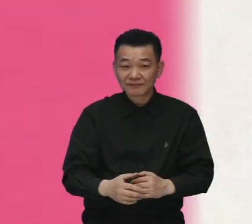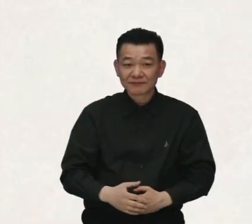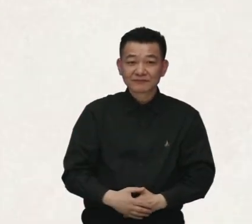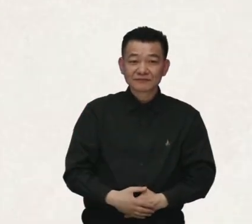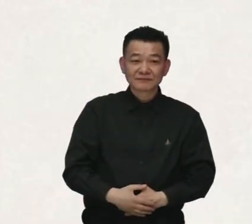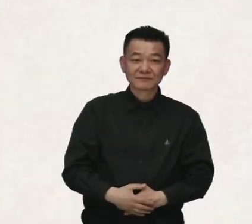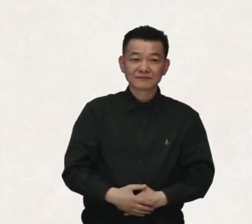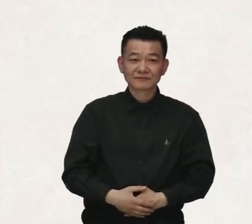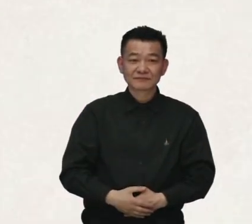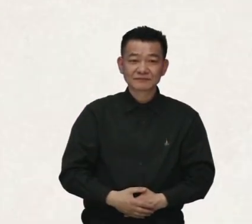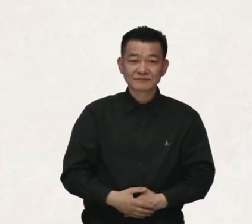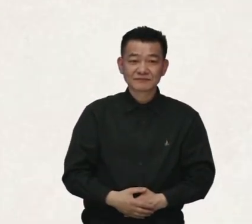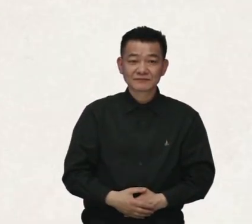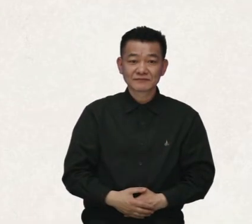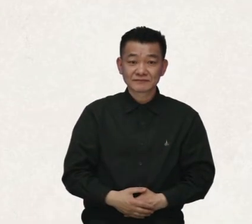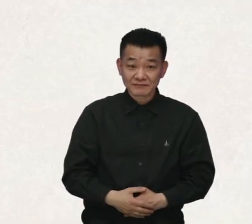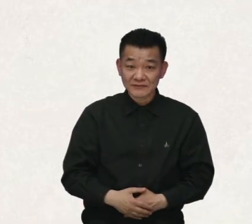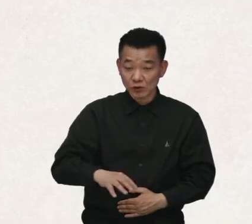look?